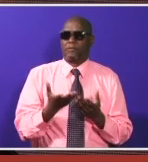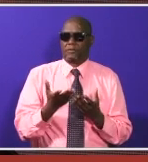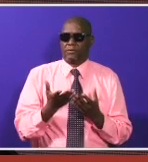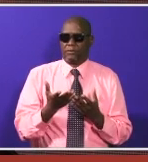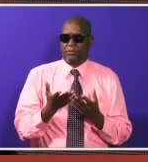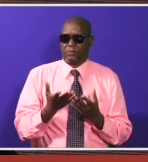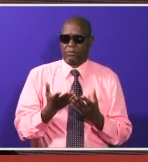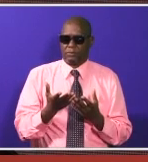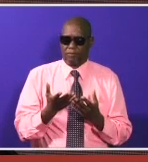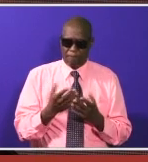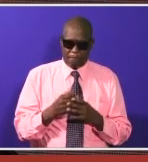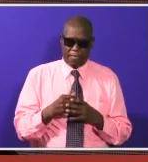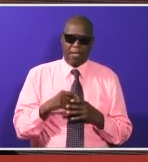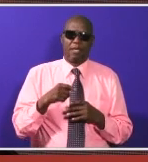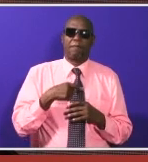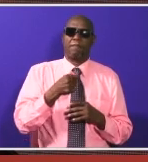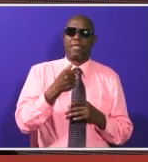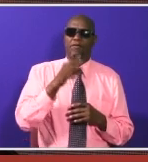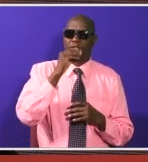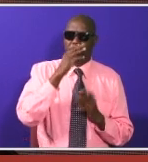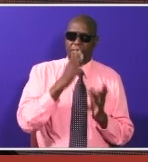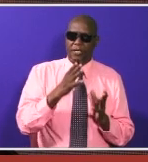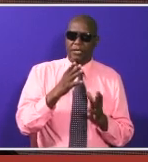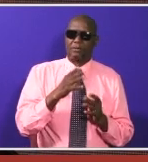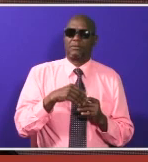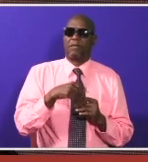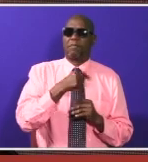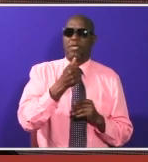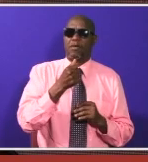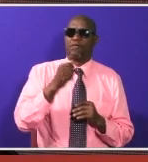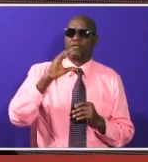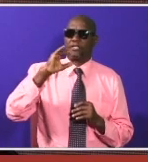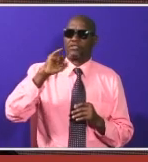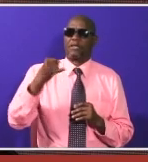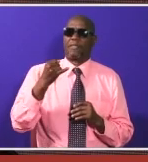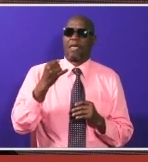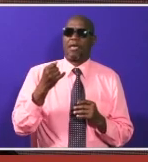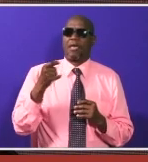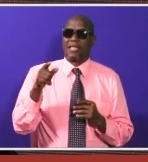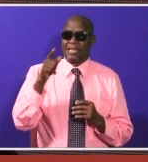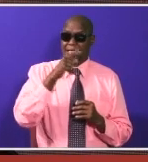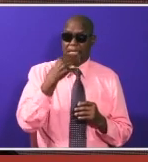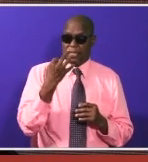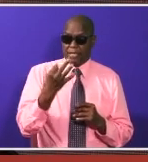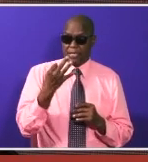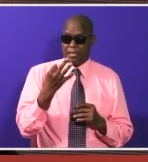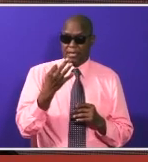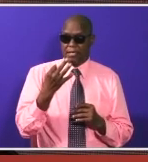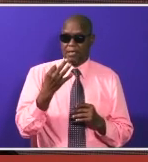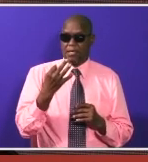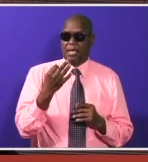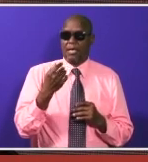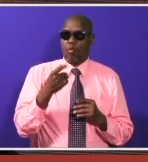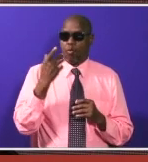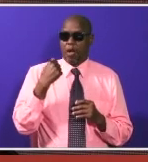the president, the pay of the speaker, and the pay of the chief justice. Once those three were determined, because all the other jobs are linked